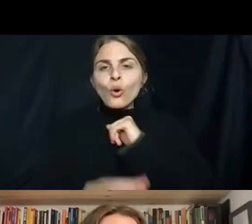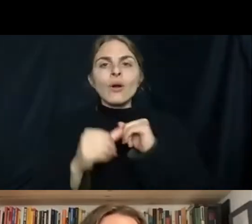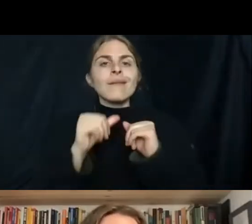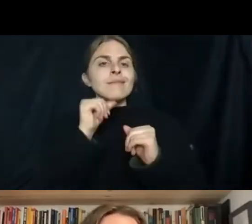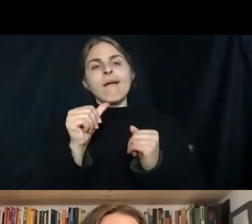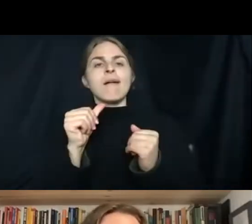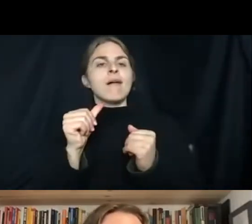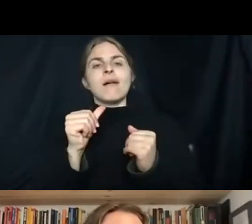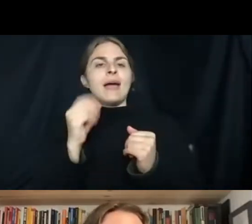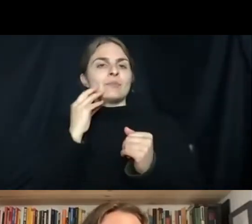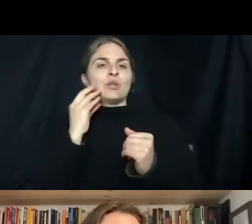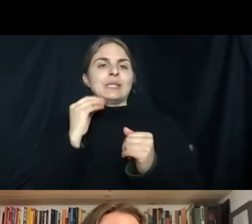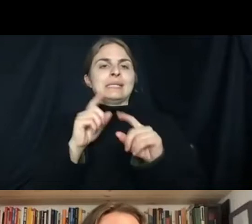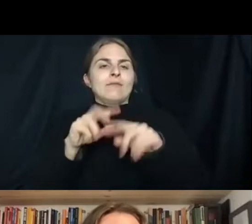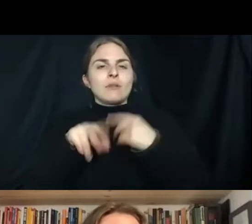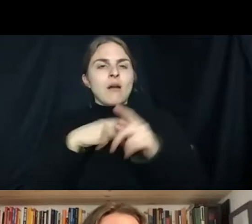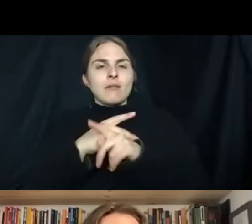certain forms of care.